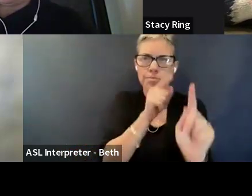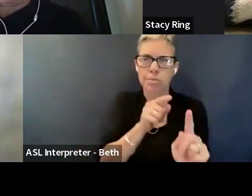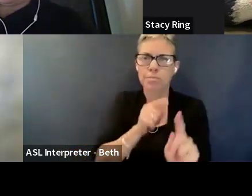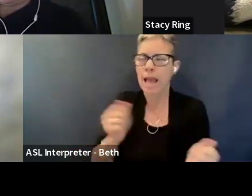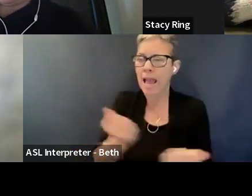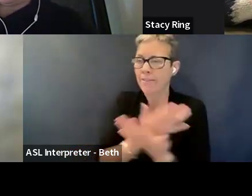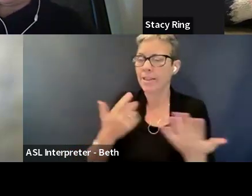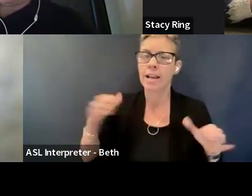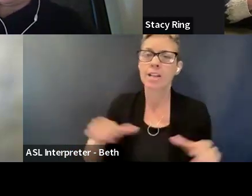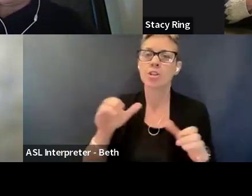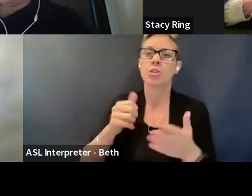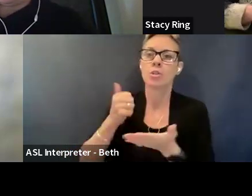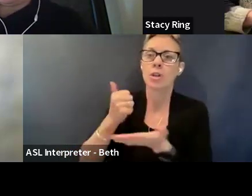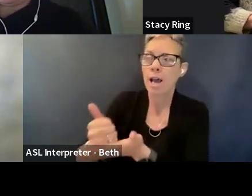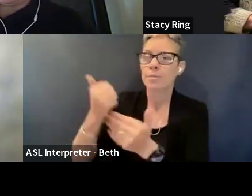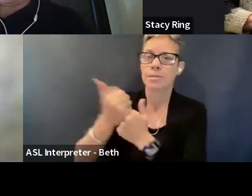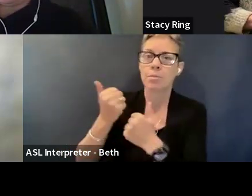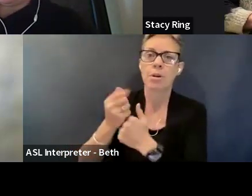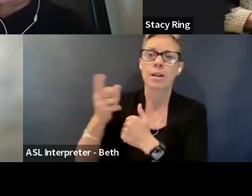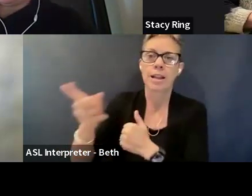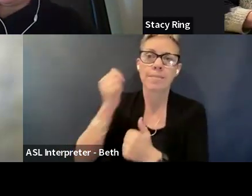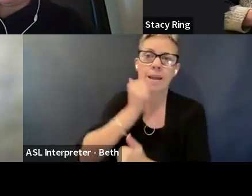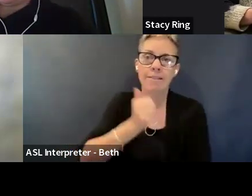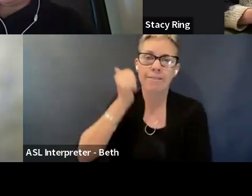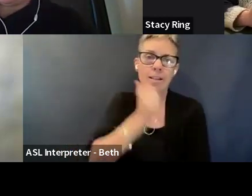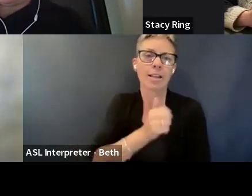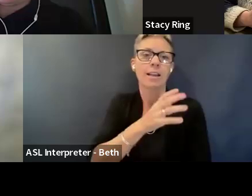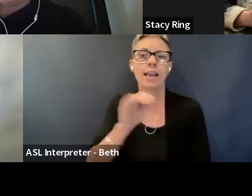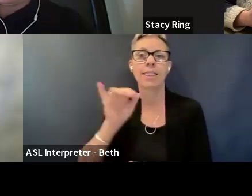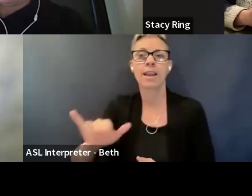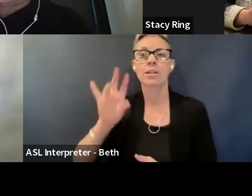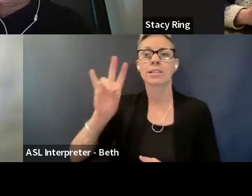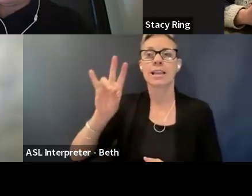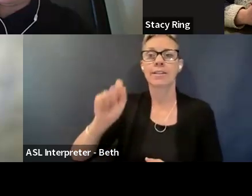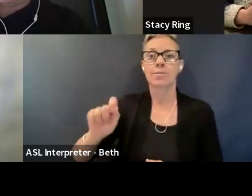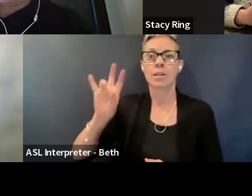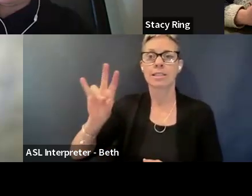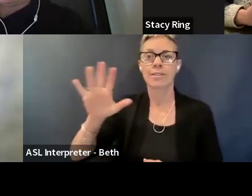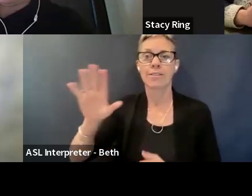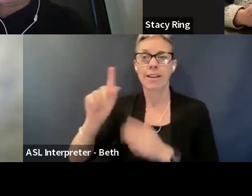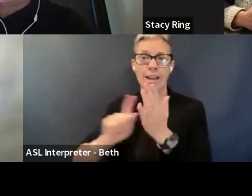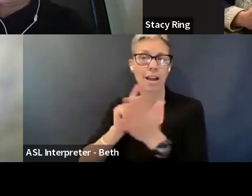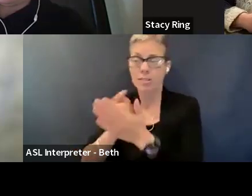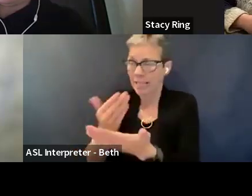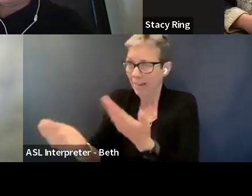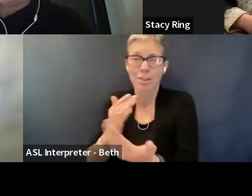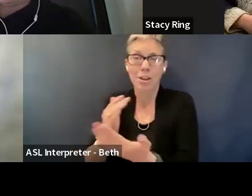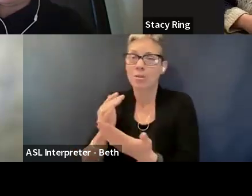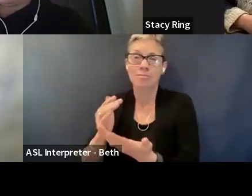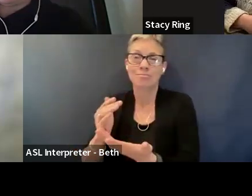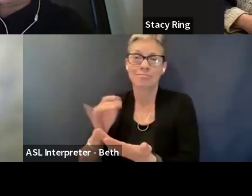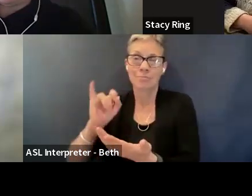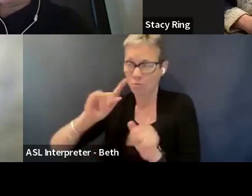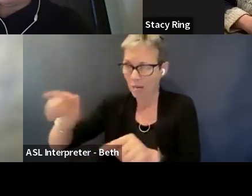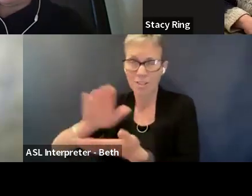and support him every single day, which was 7.75 hours even on school days and more on the